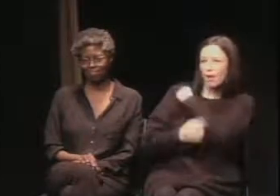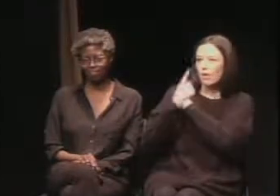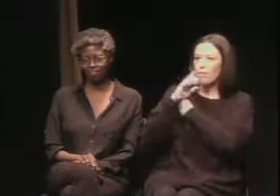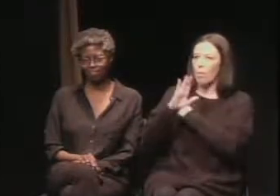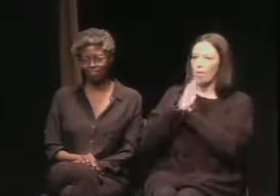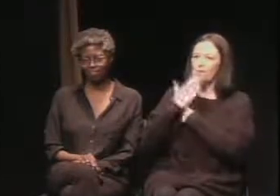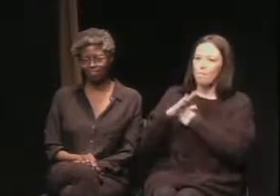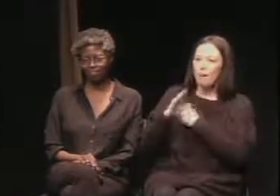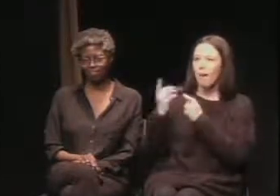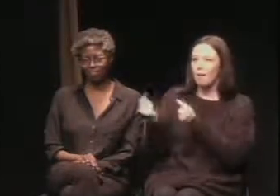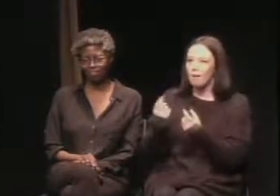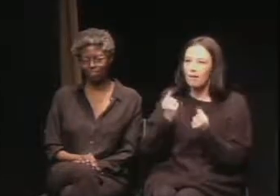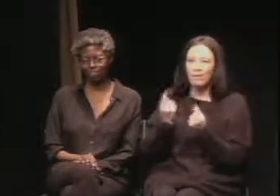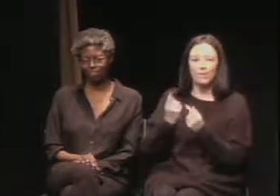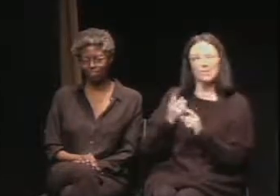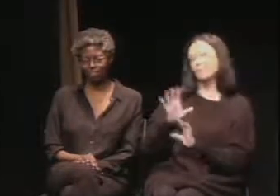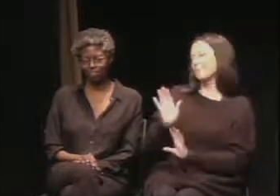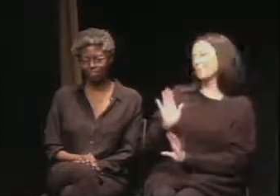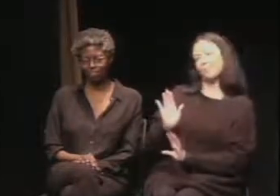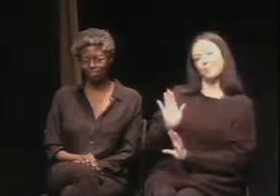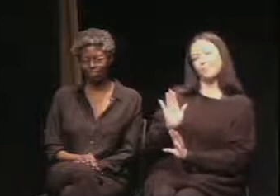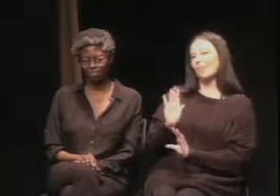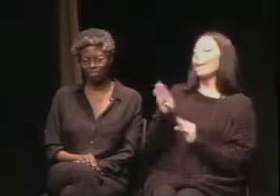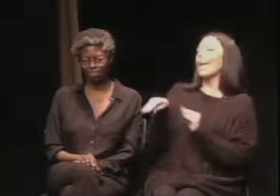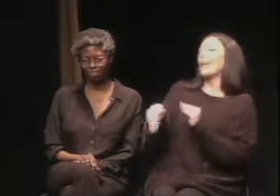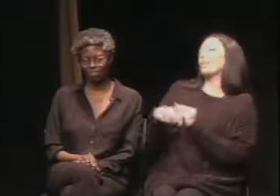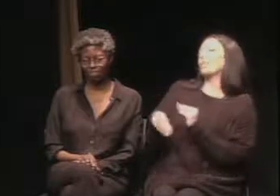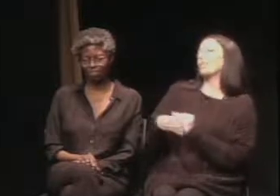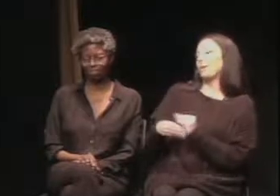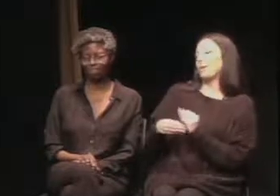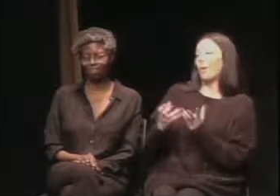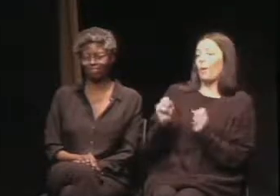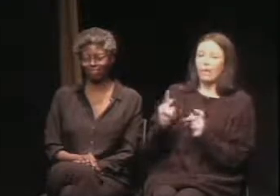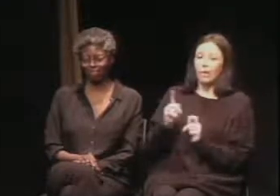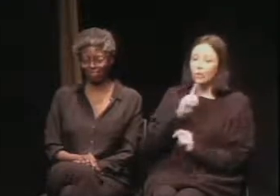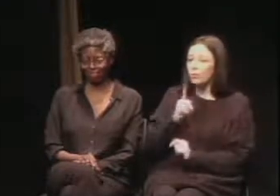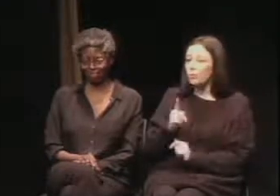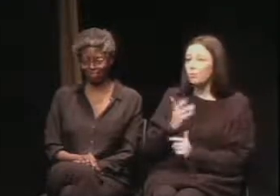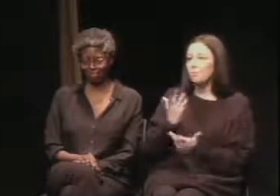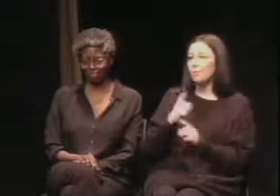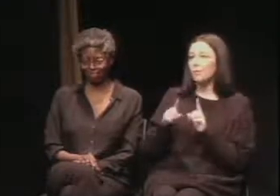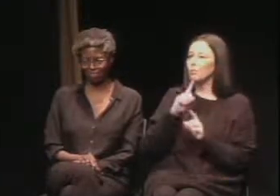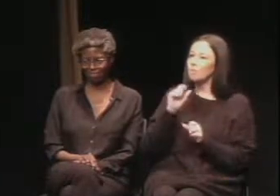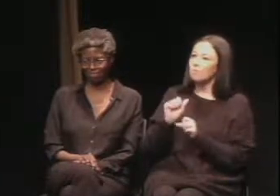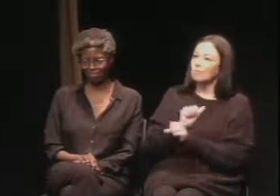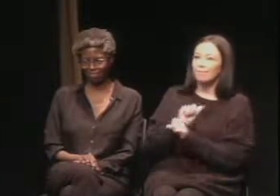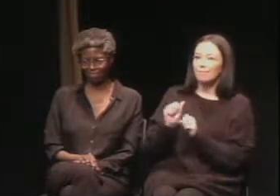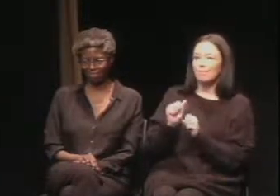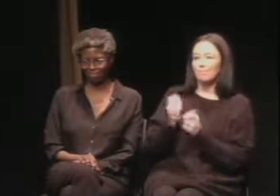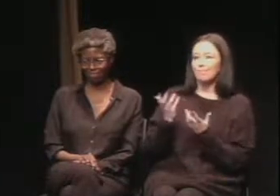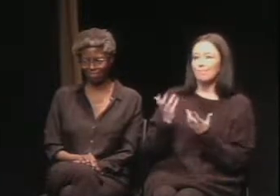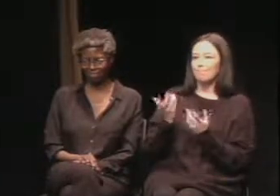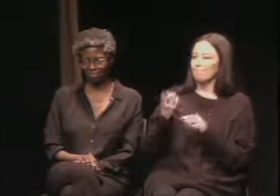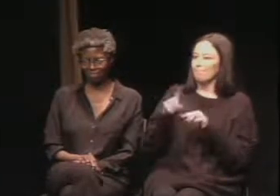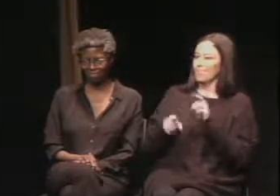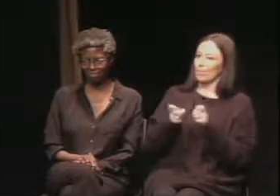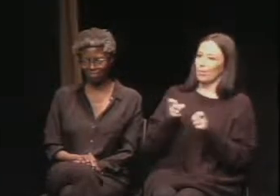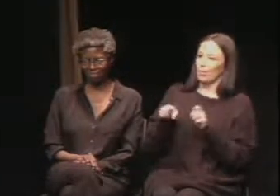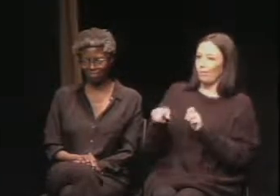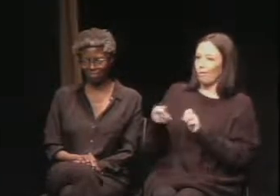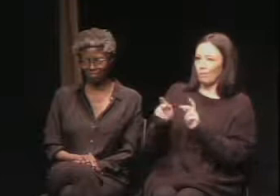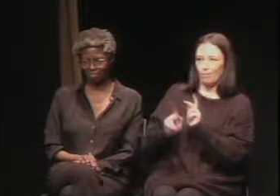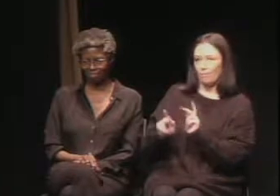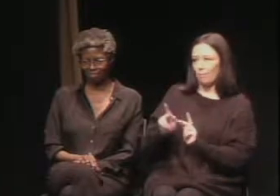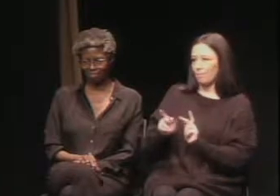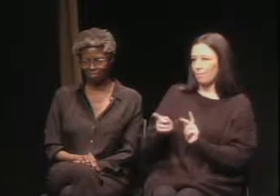like, these are all extras, you know? Yeah. Because the reality is we can't control the other